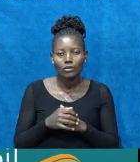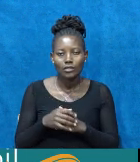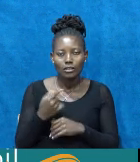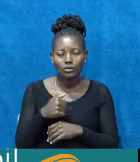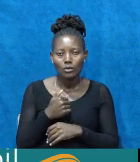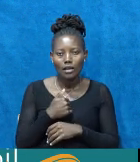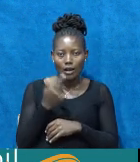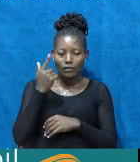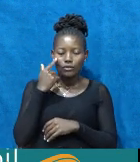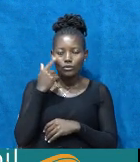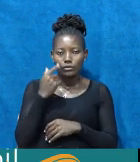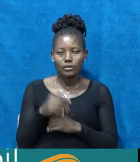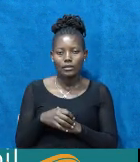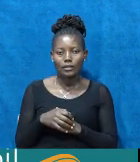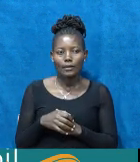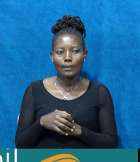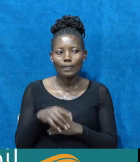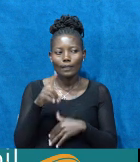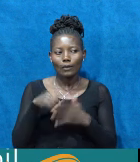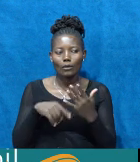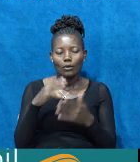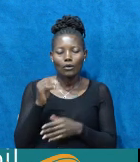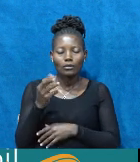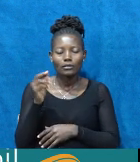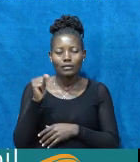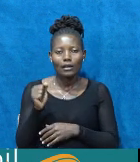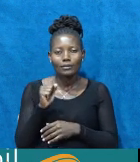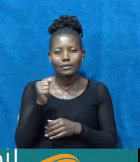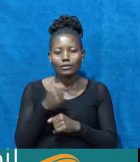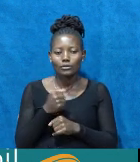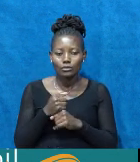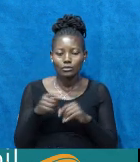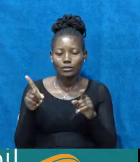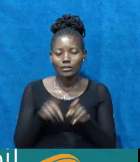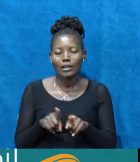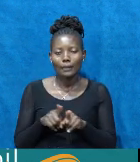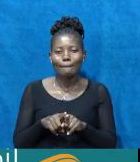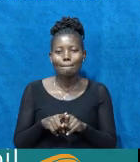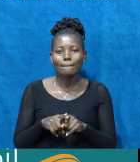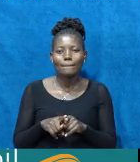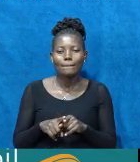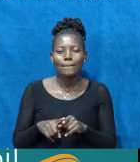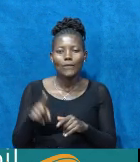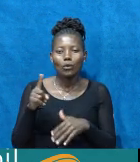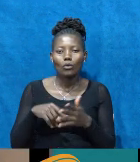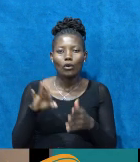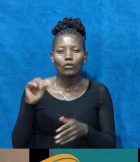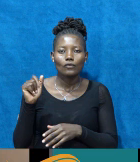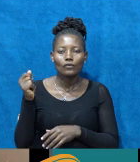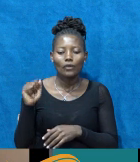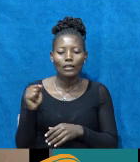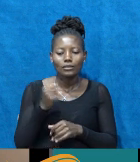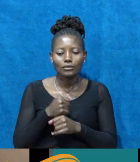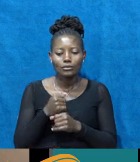that it needs. So with that, let's now look at other nutrients that are quite important for recovery.